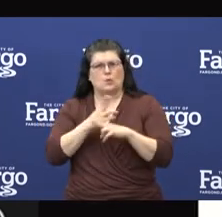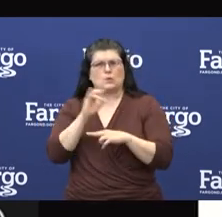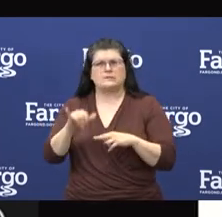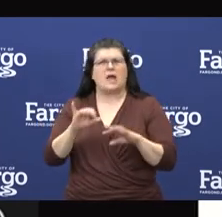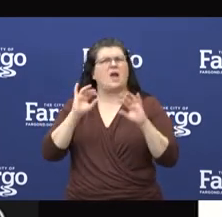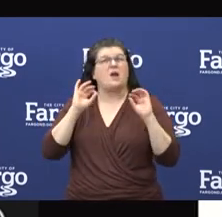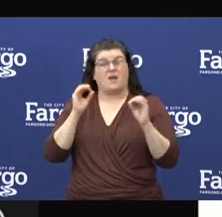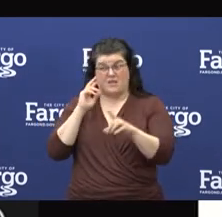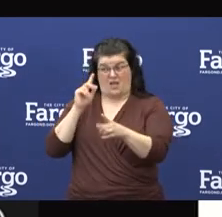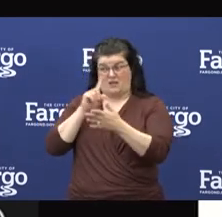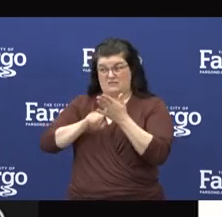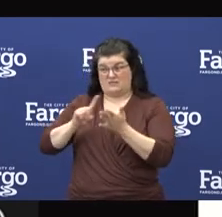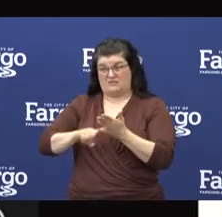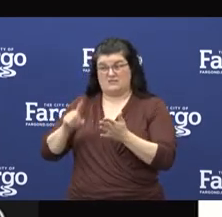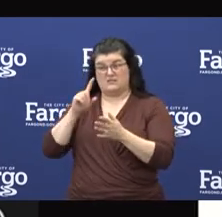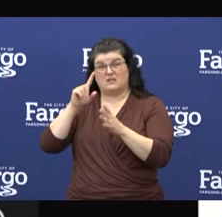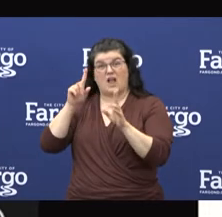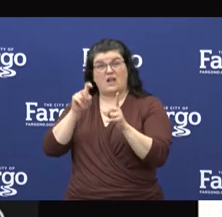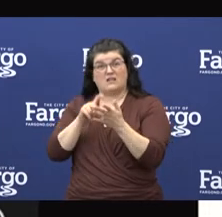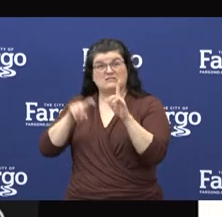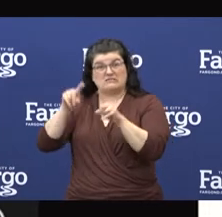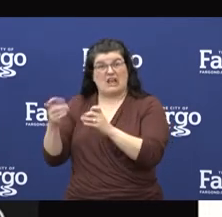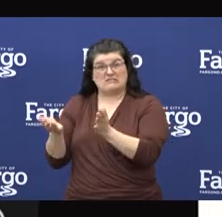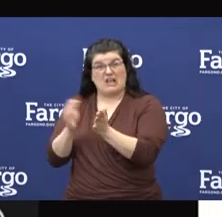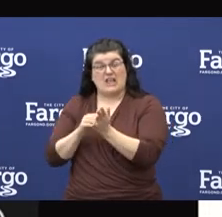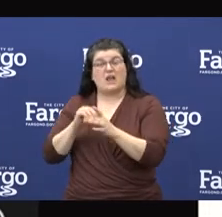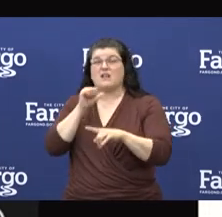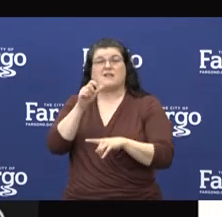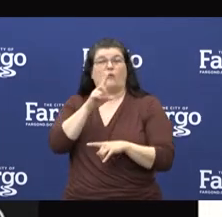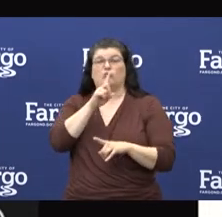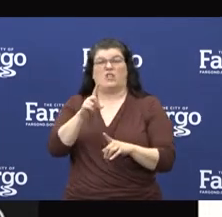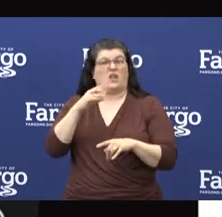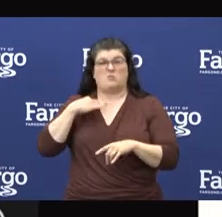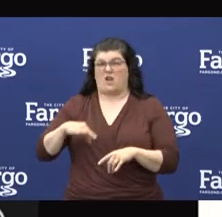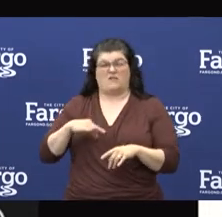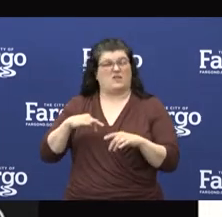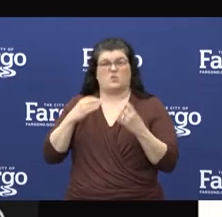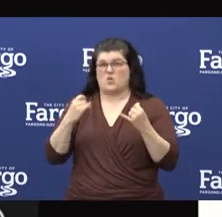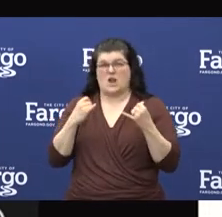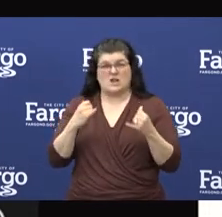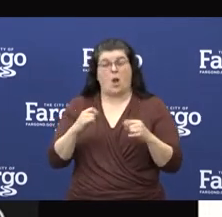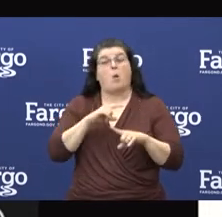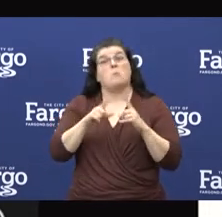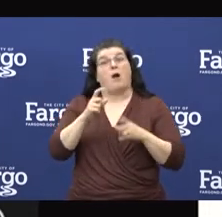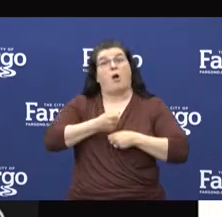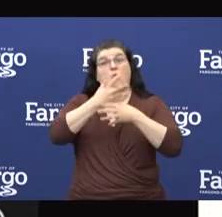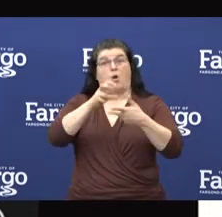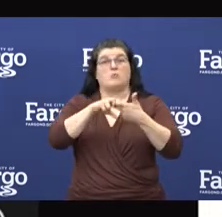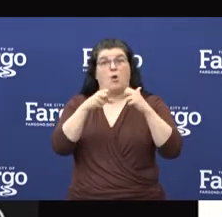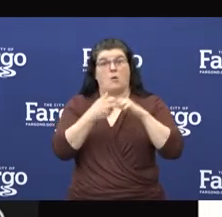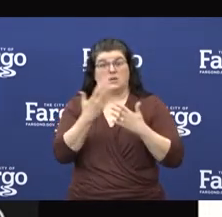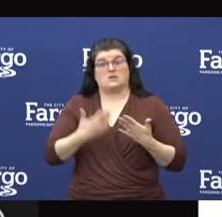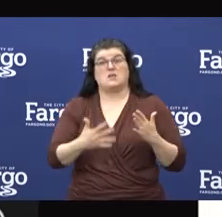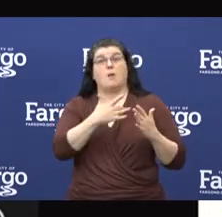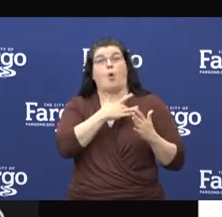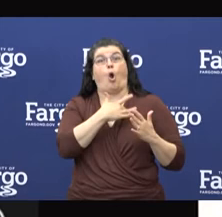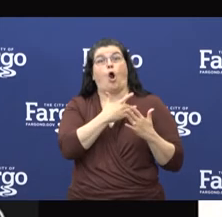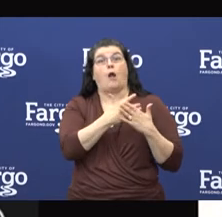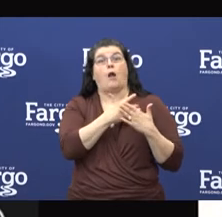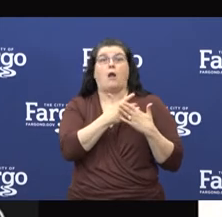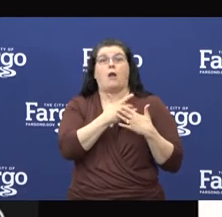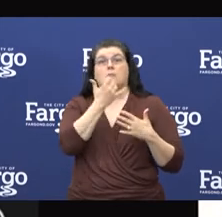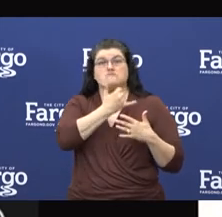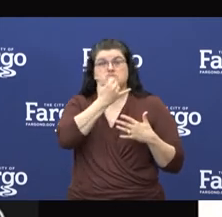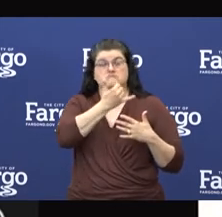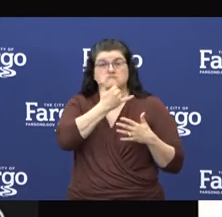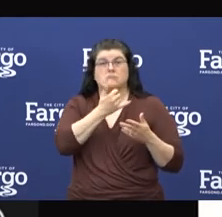really no benefit in acutely ill patients. In fact, the cardiac risk factors, including irregular heartbeats or arrhythmias, was higher in that